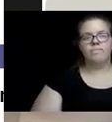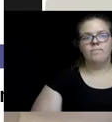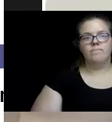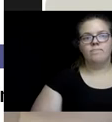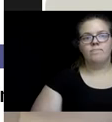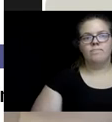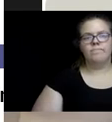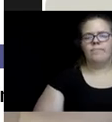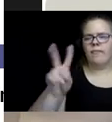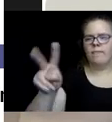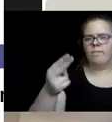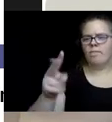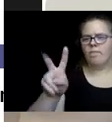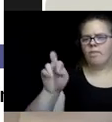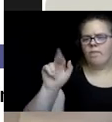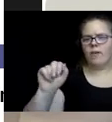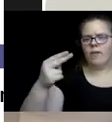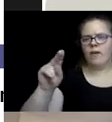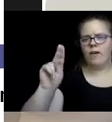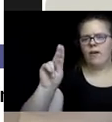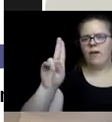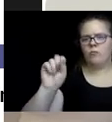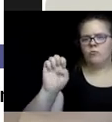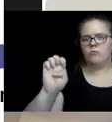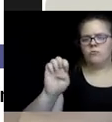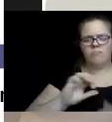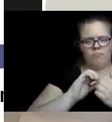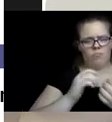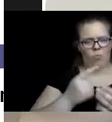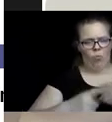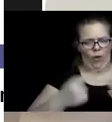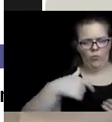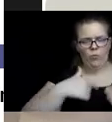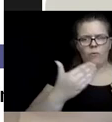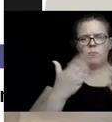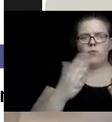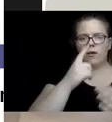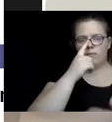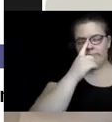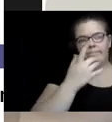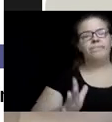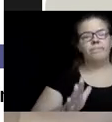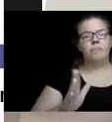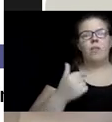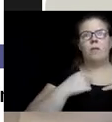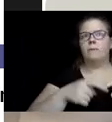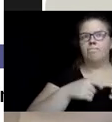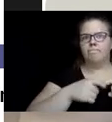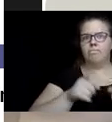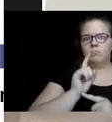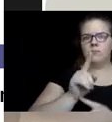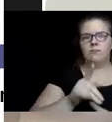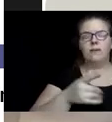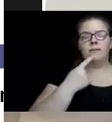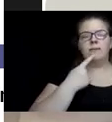And what about Vera House? What can we be providing? And this would be the same, but let me even just stop for a second and say, if